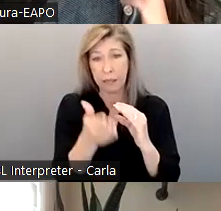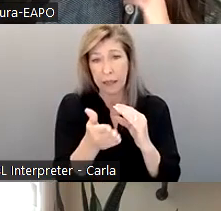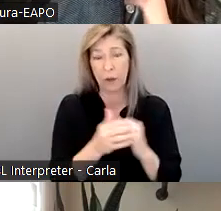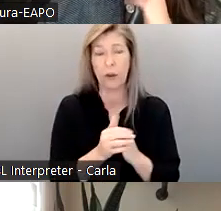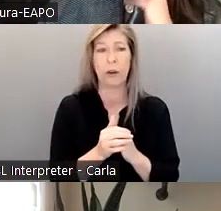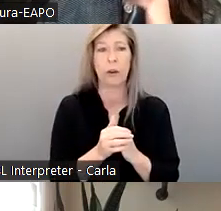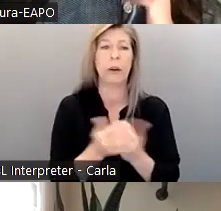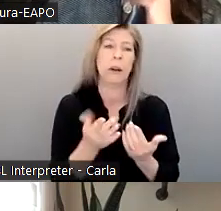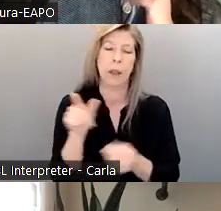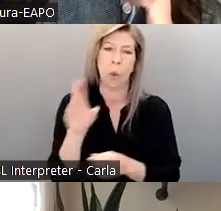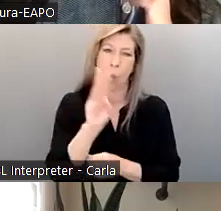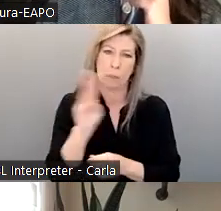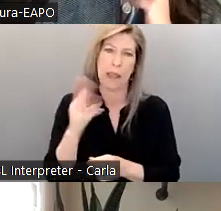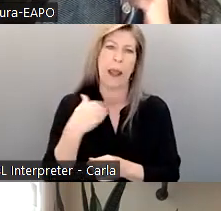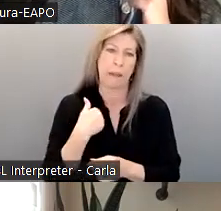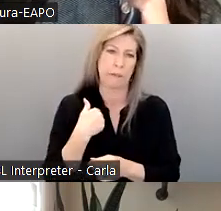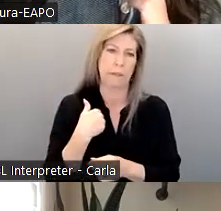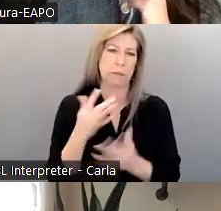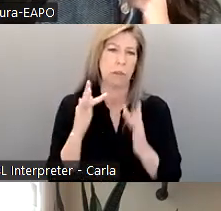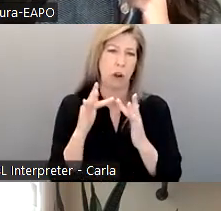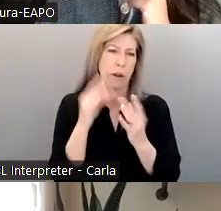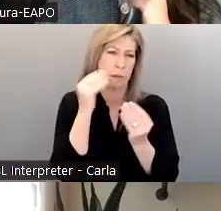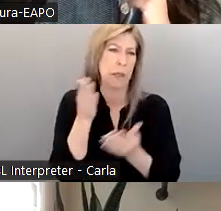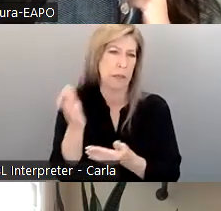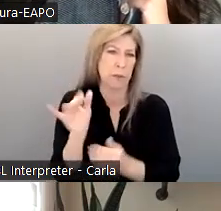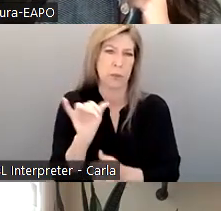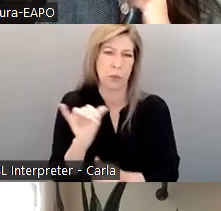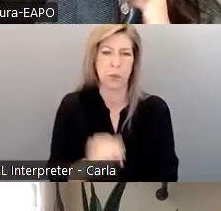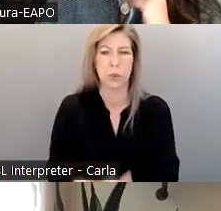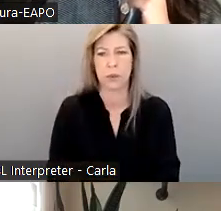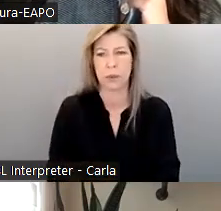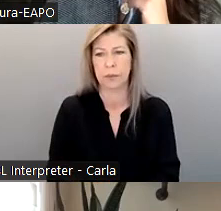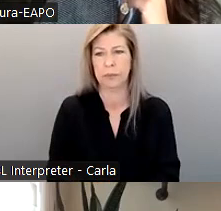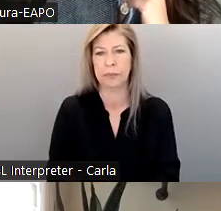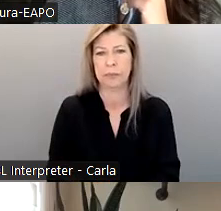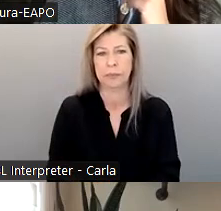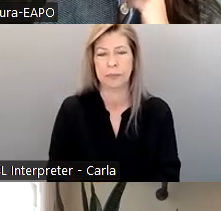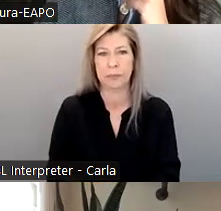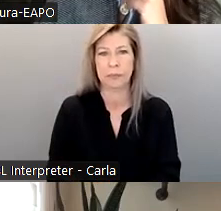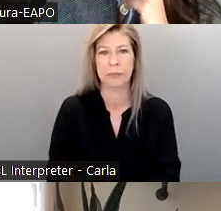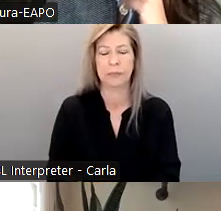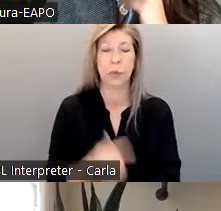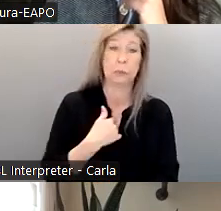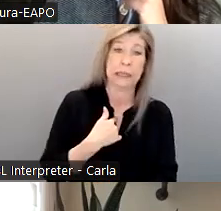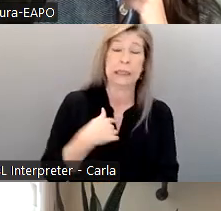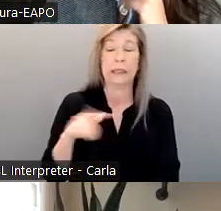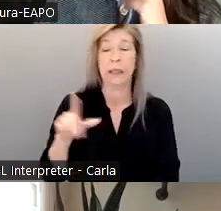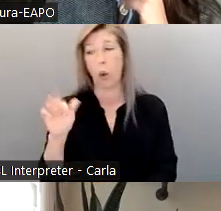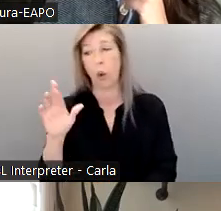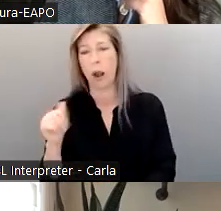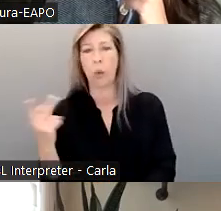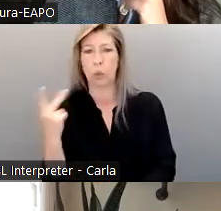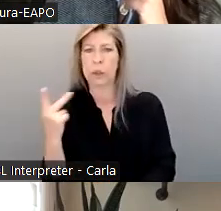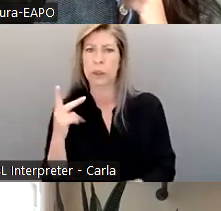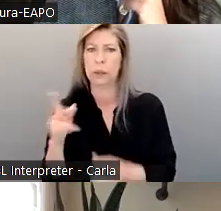with everybody's contact information. And my colleague Laura, as well. We are very active on social media.